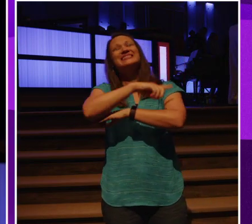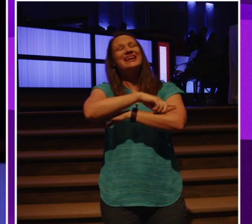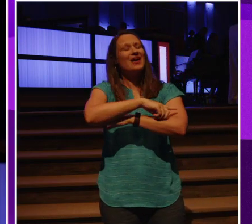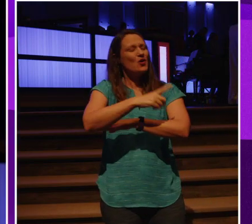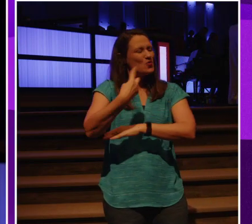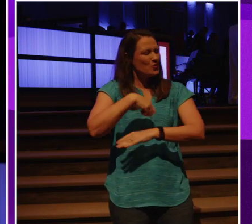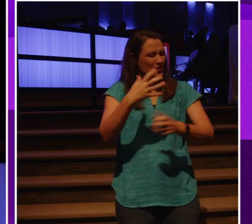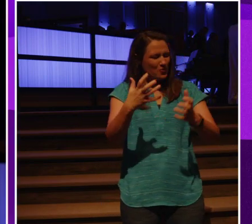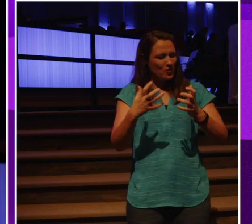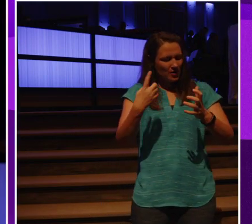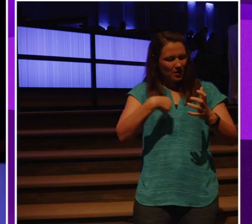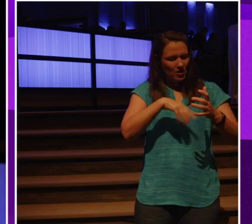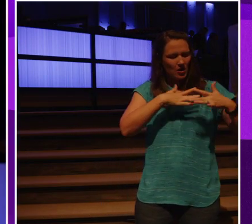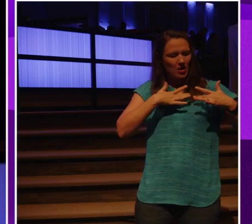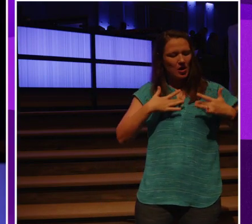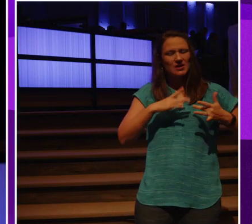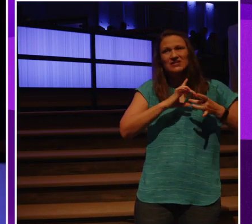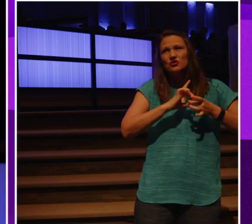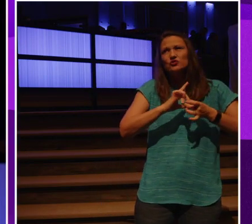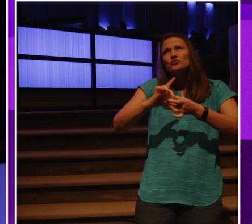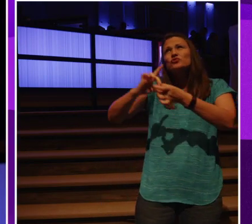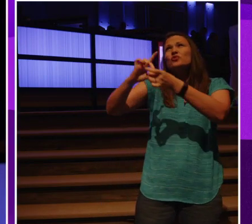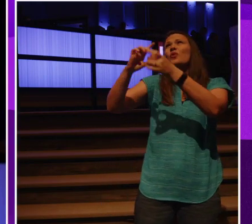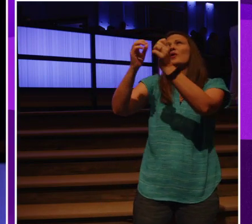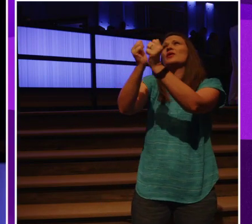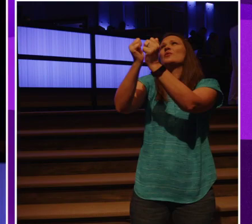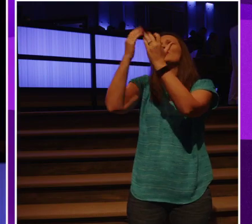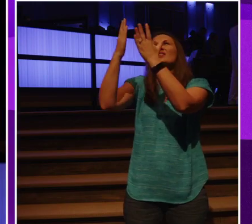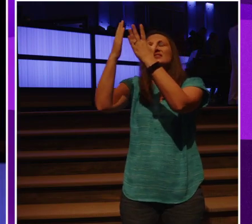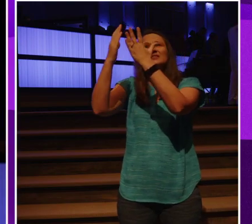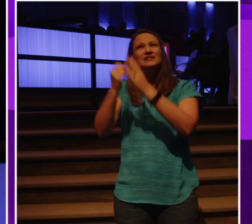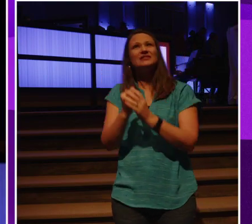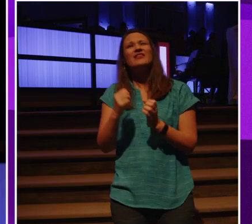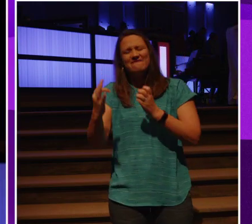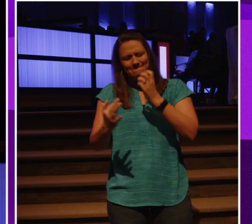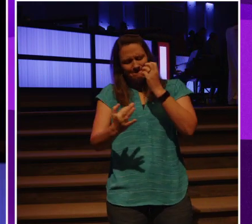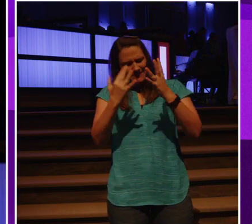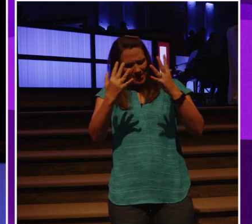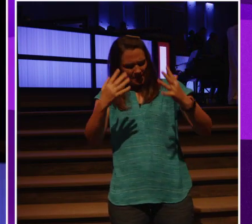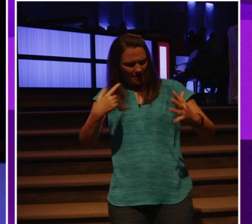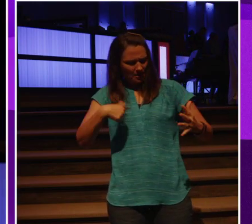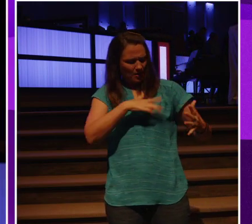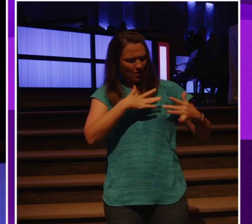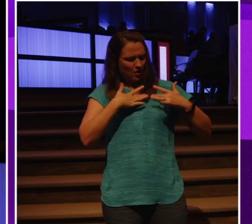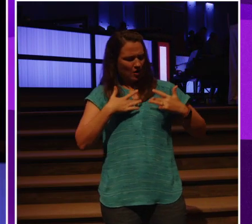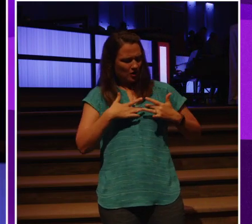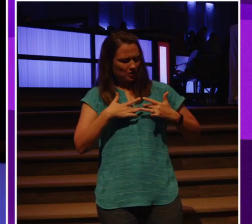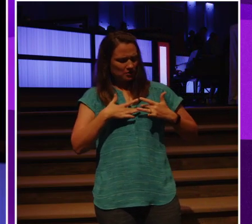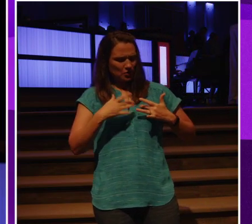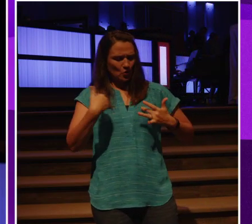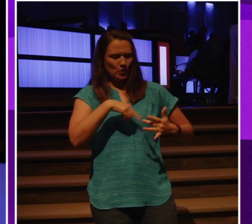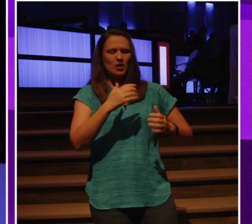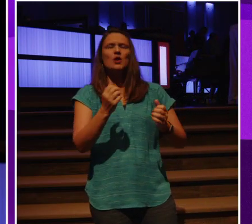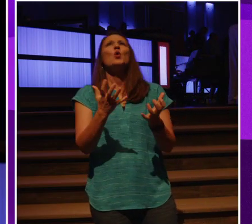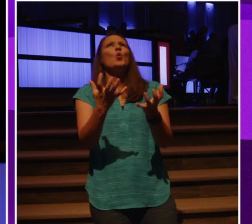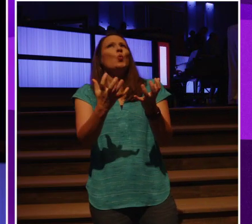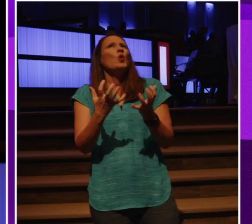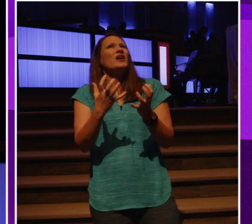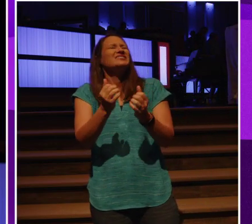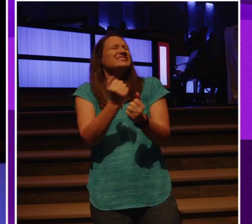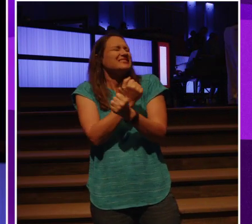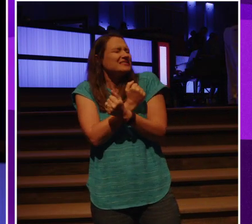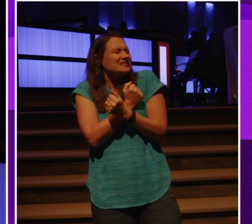would be united in you. And Lord, you would just ignite our hearts just to love you and to long for you in a deeper